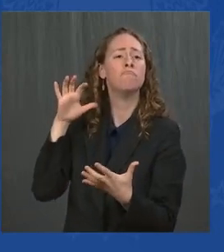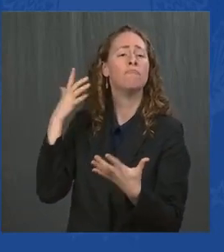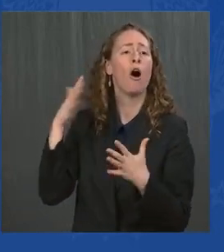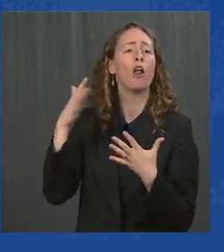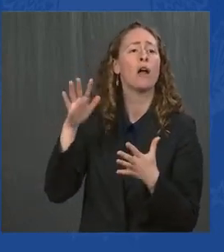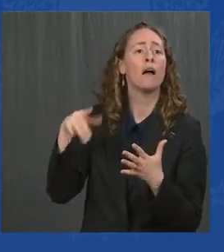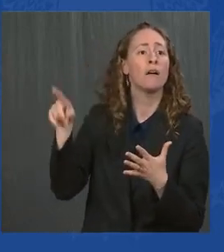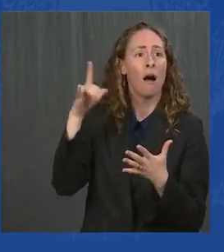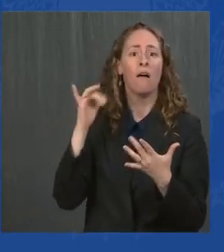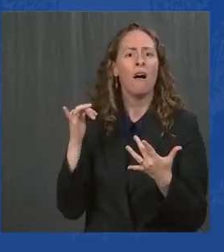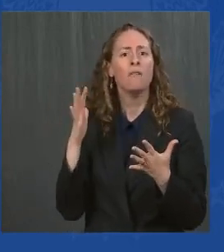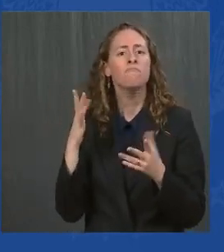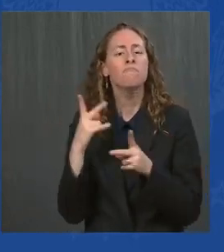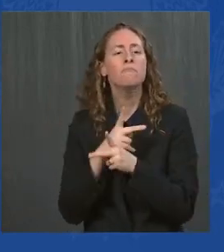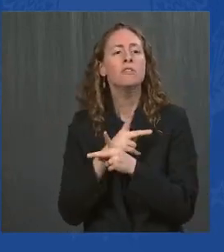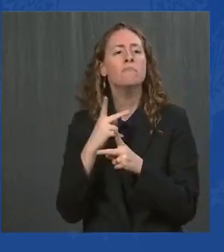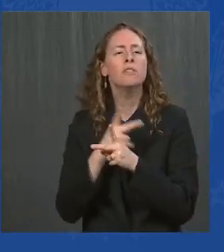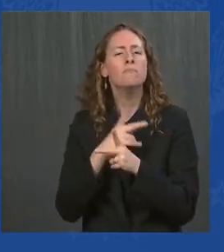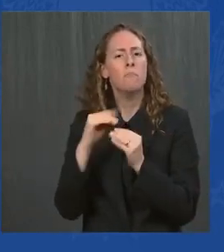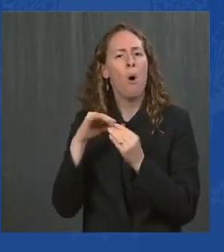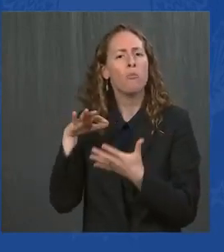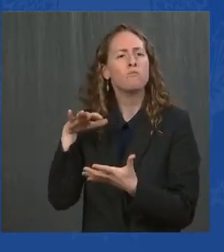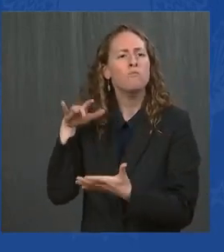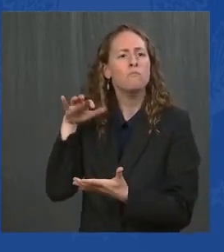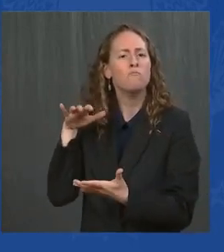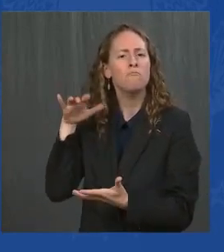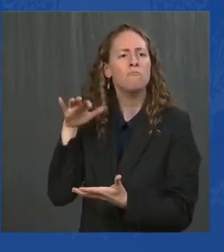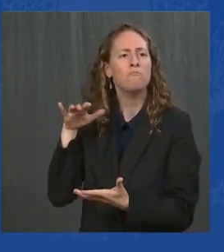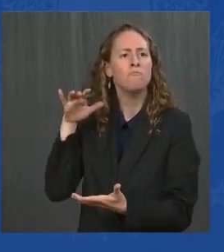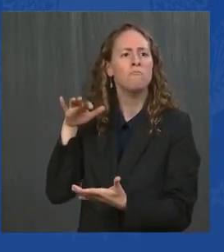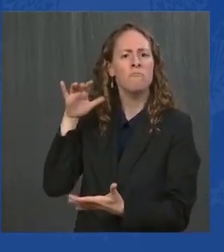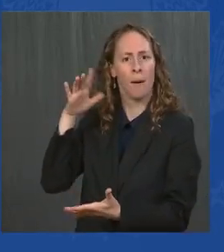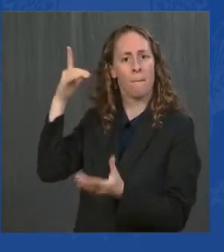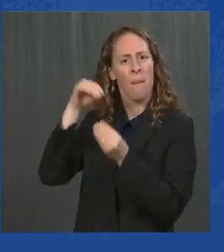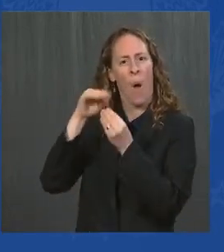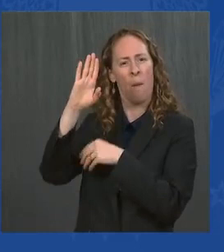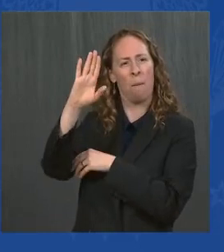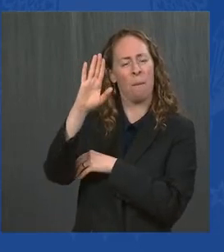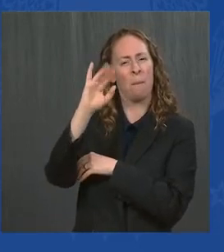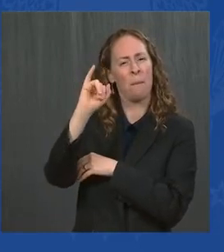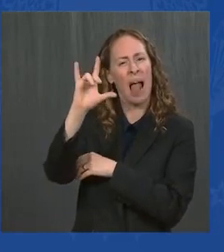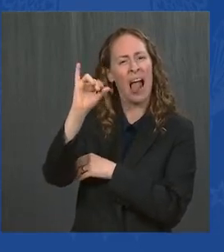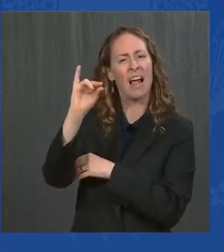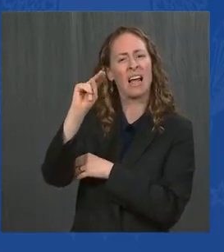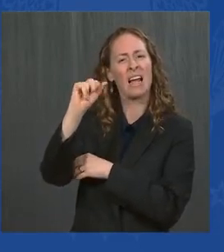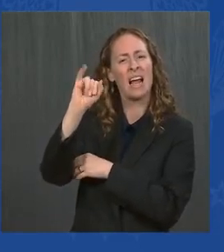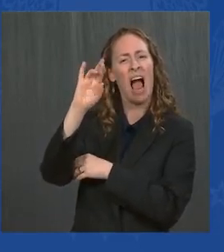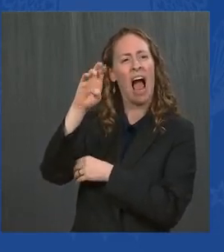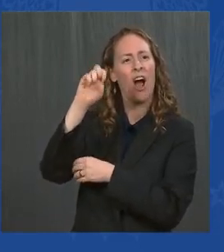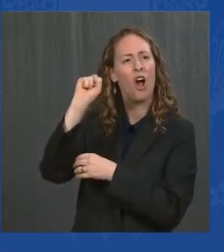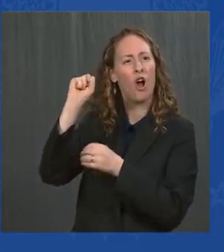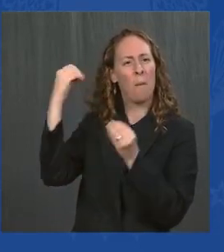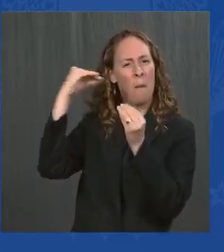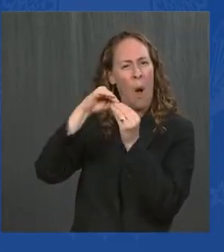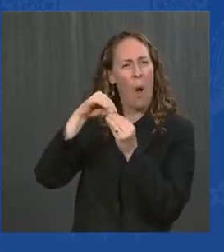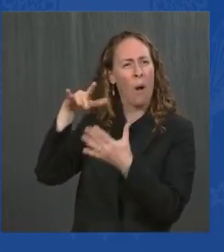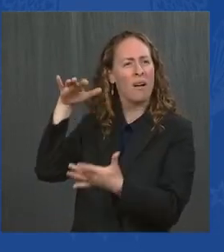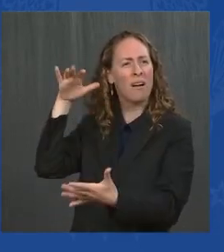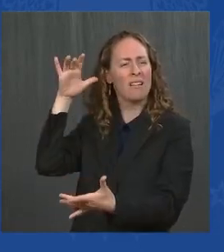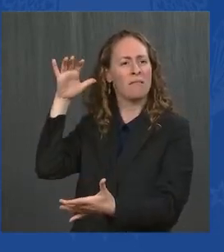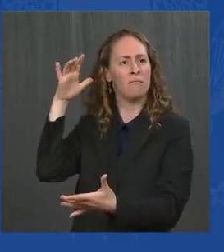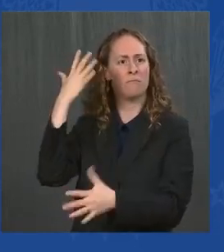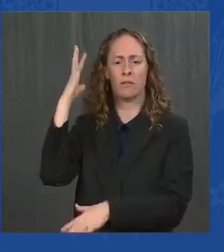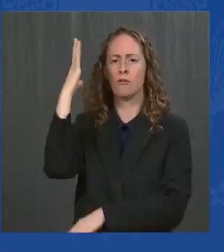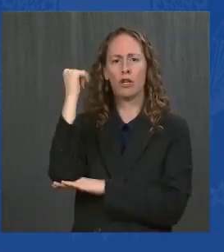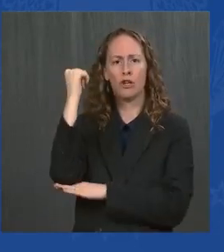Now, I want to hold here for just a second. There have been so many records the stock market has hit under my